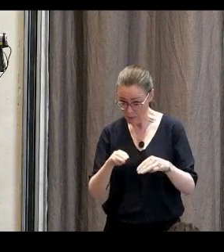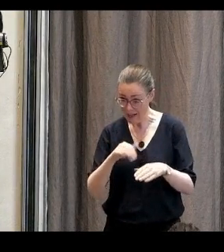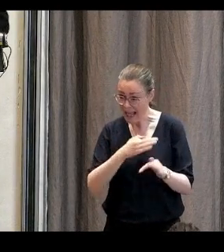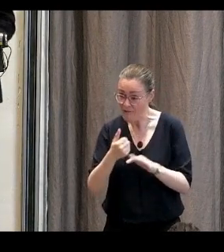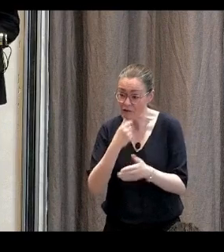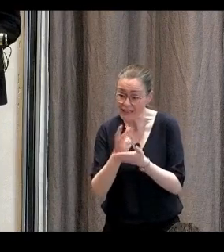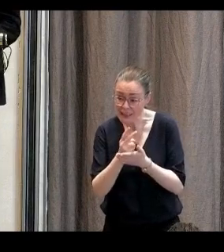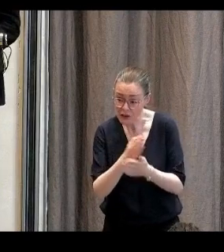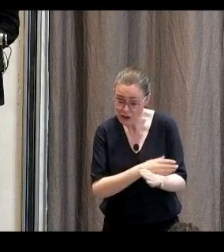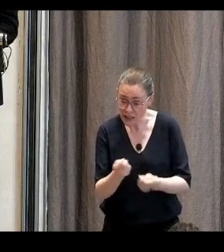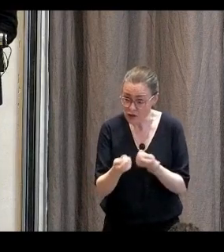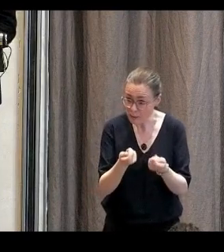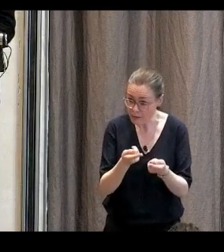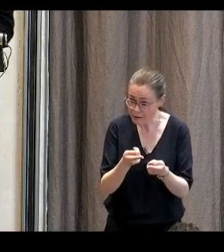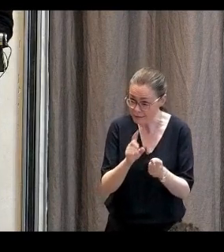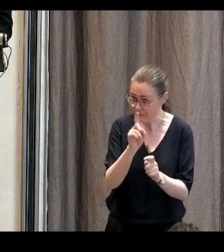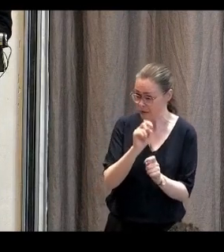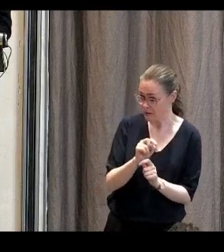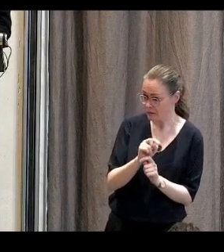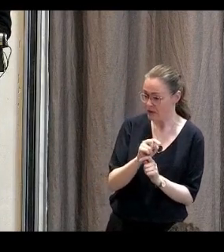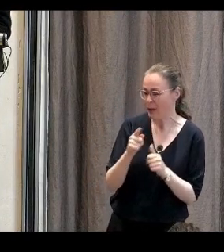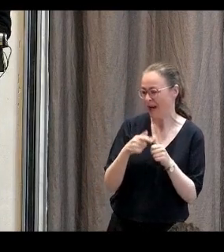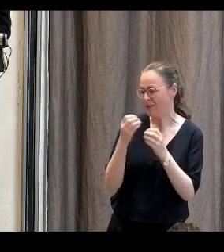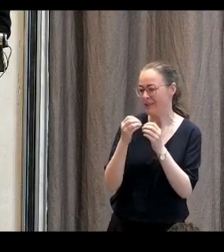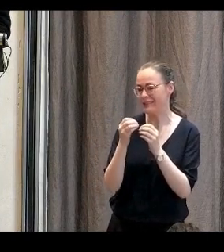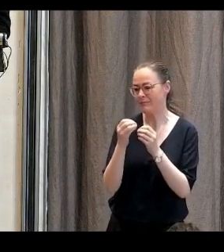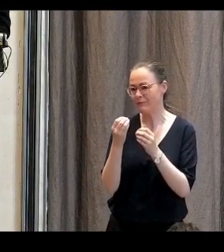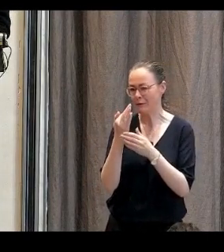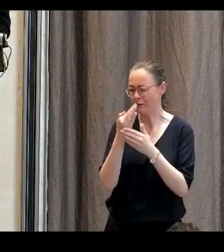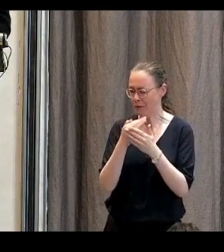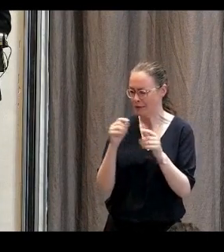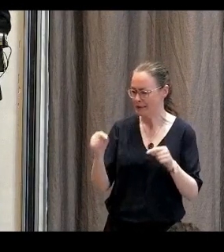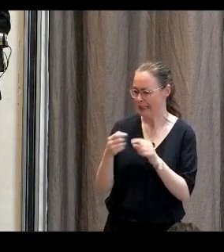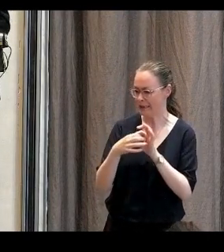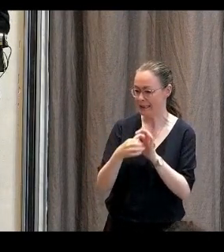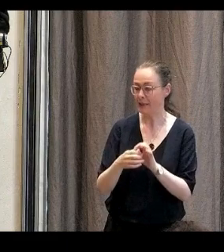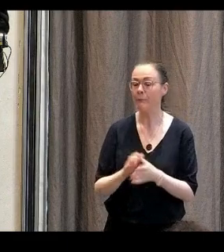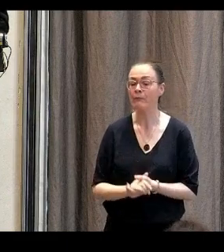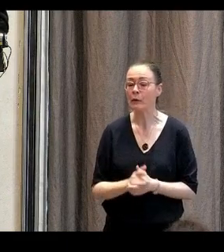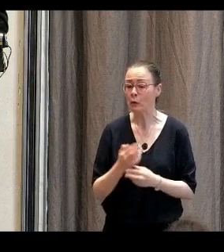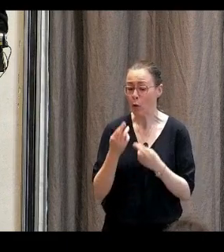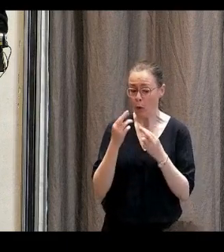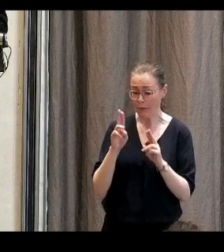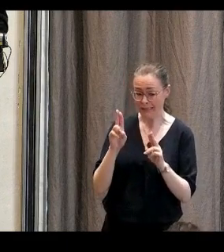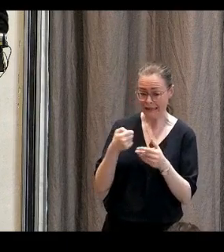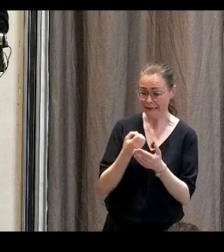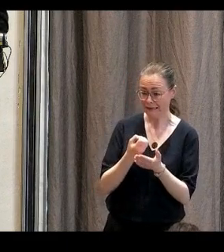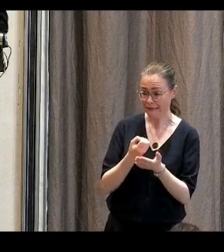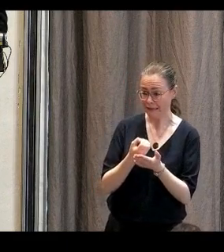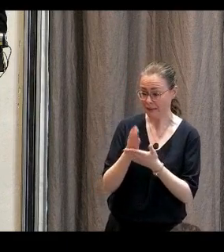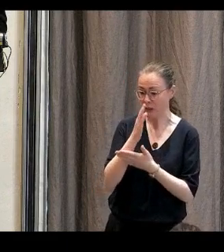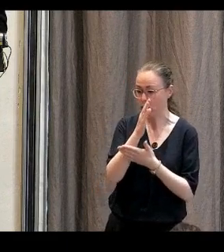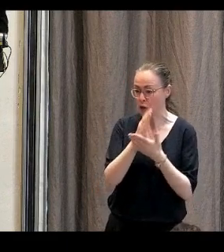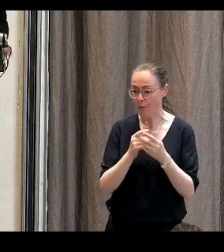first seizure, and I've already highlighted some of the difficulties there. But I'm just going to hopefully take you through some of